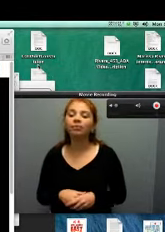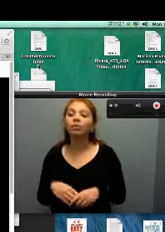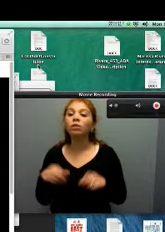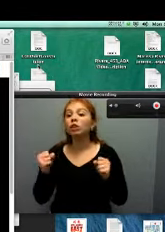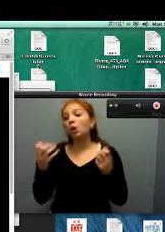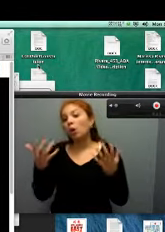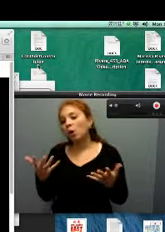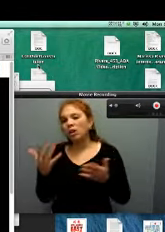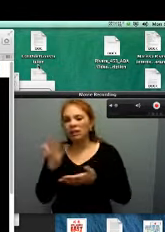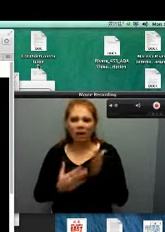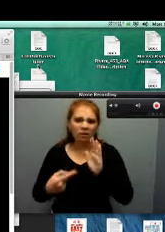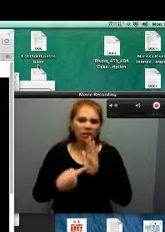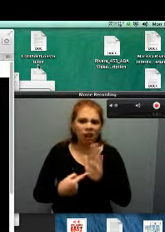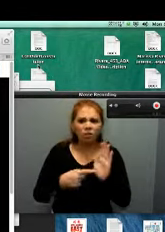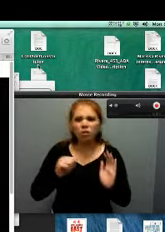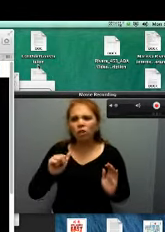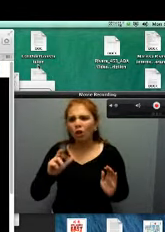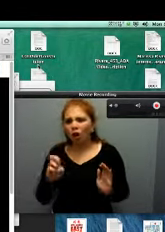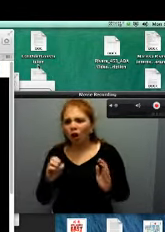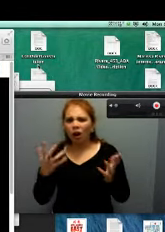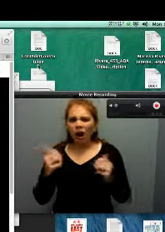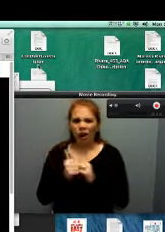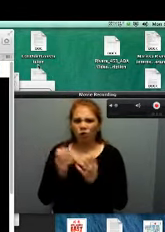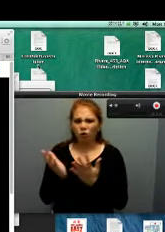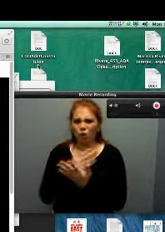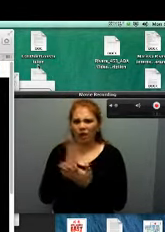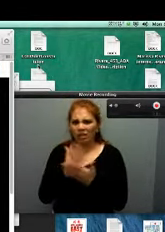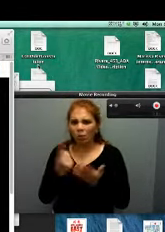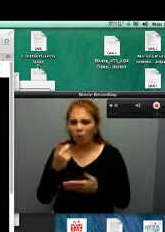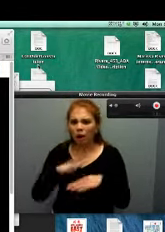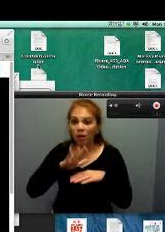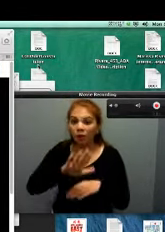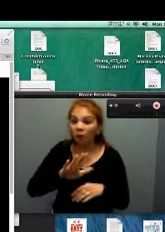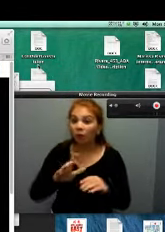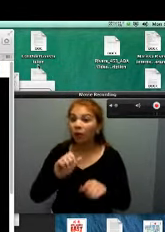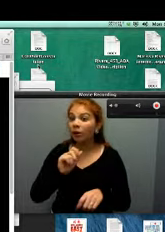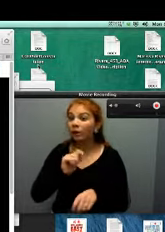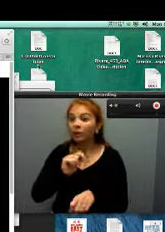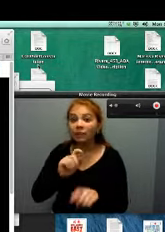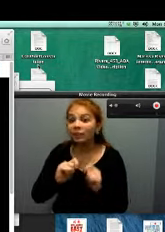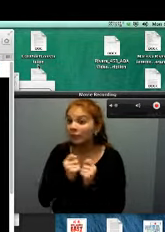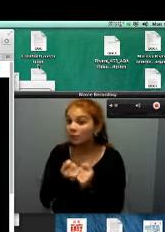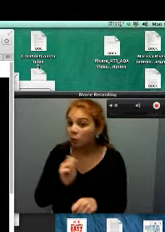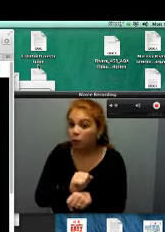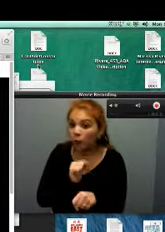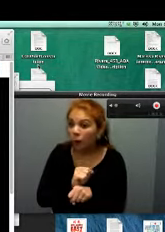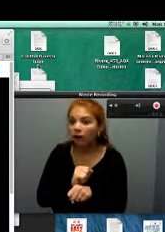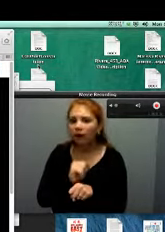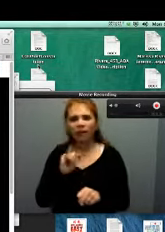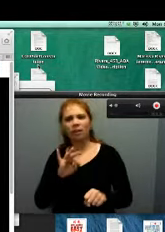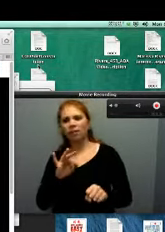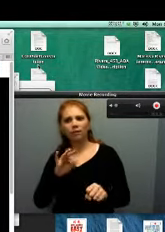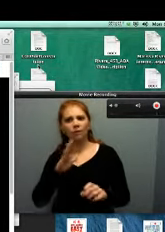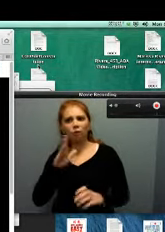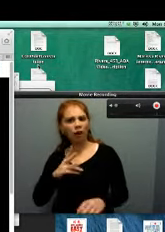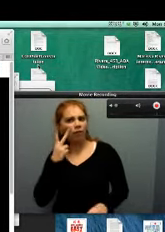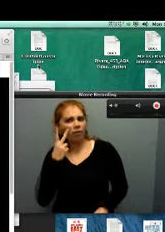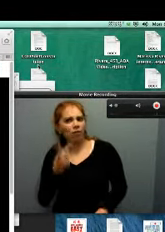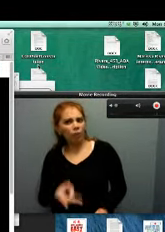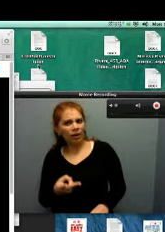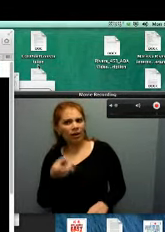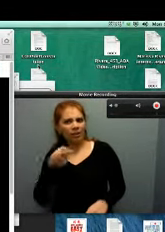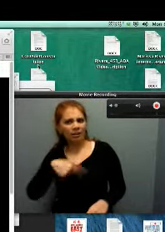Okay, some examples are, how would you rate somebody on their teamwork if you've never actually witnessed